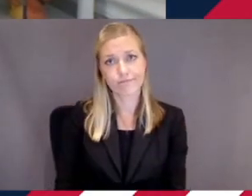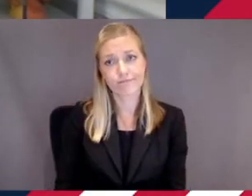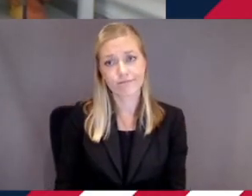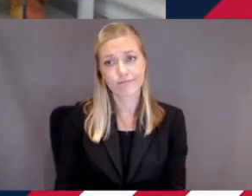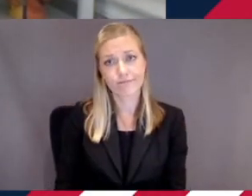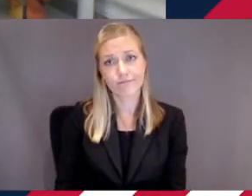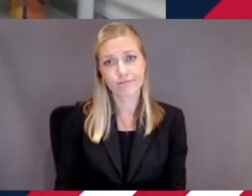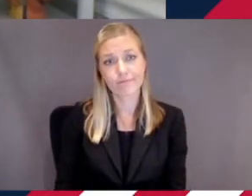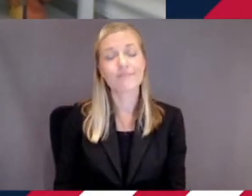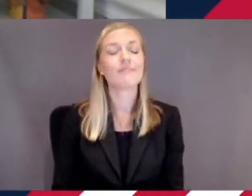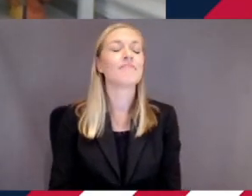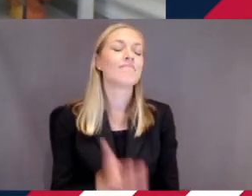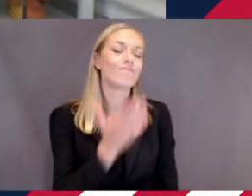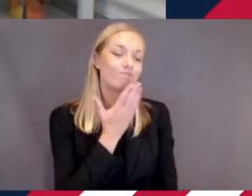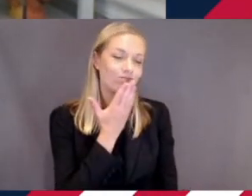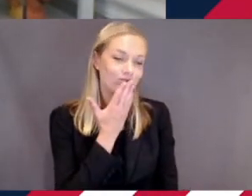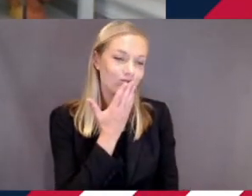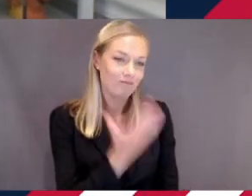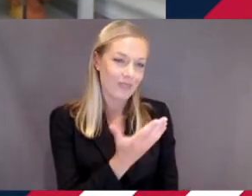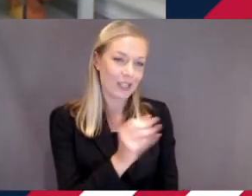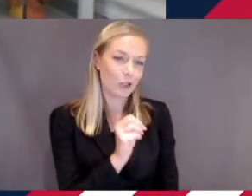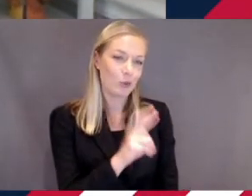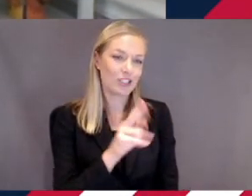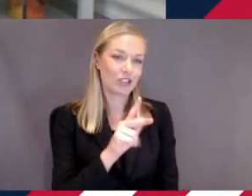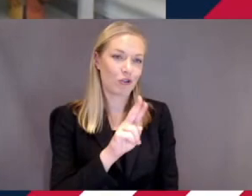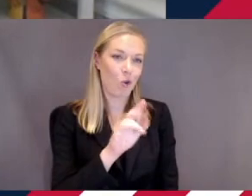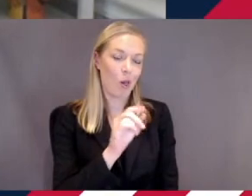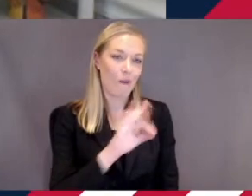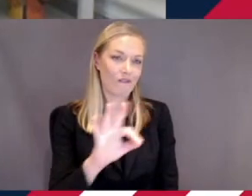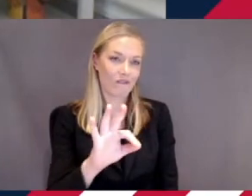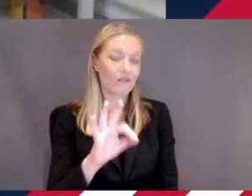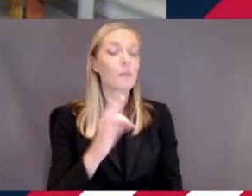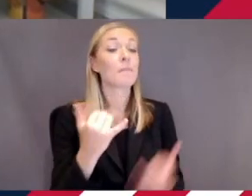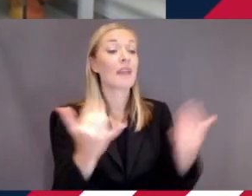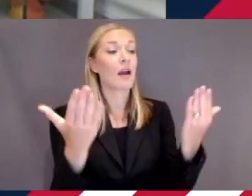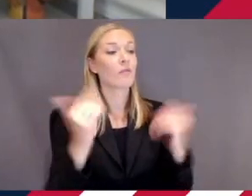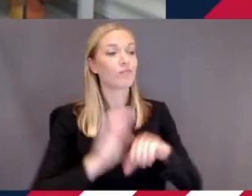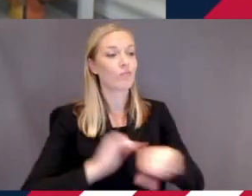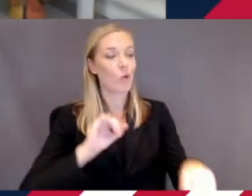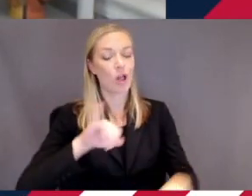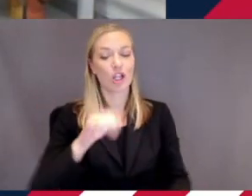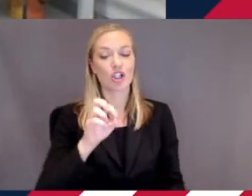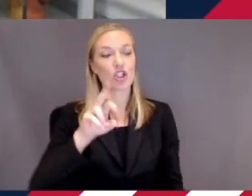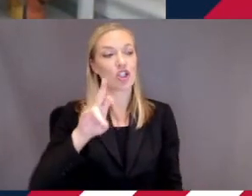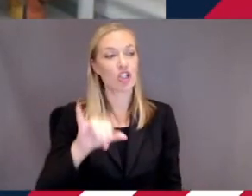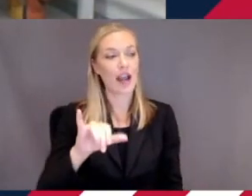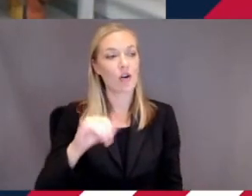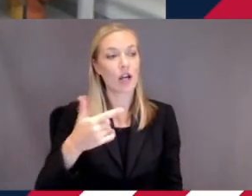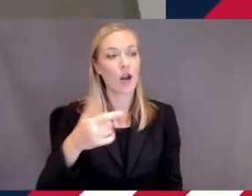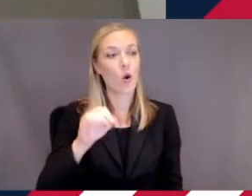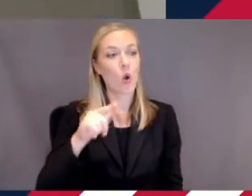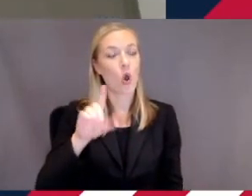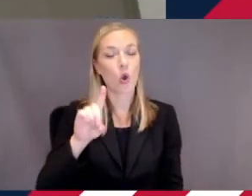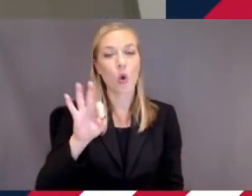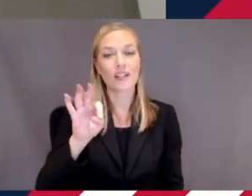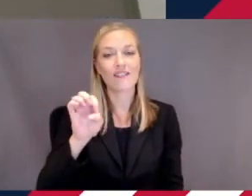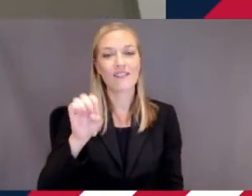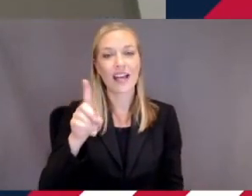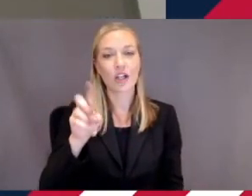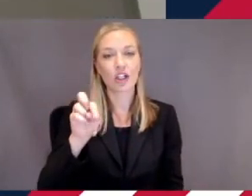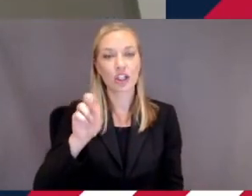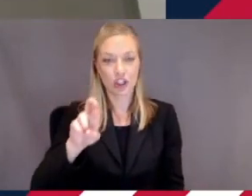Thank you, Mr. Kreloff. I'm now going to call on Jerry Goldfeder for additional remarks.